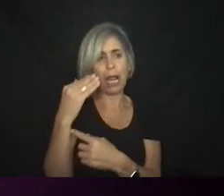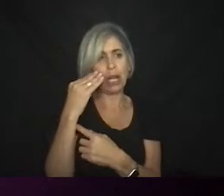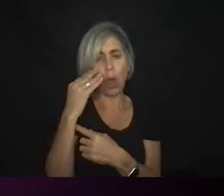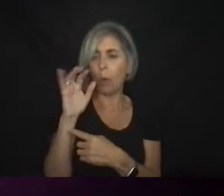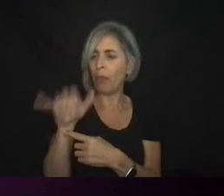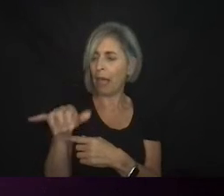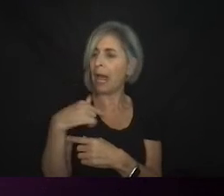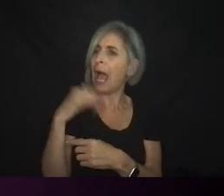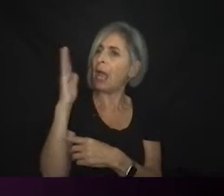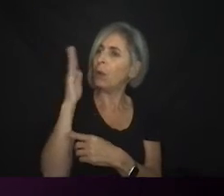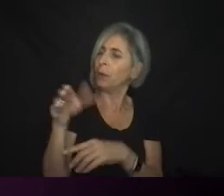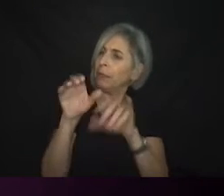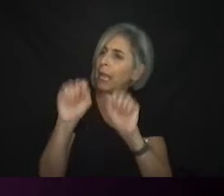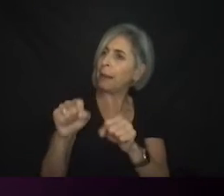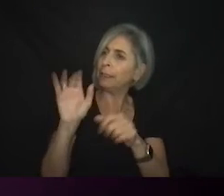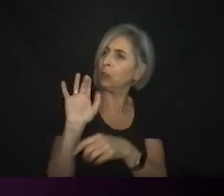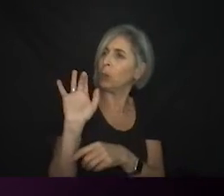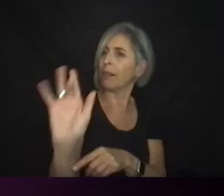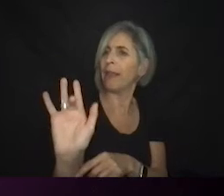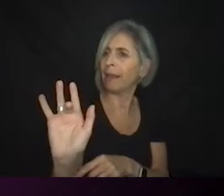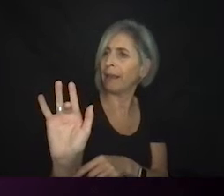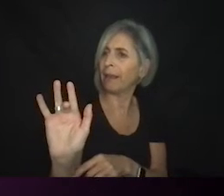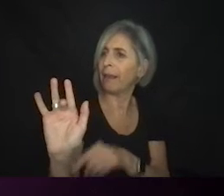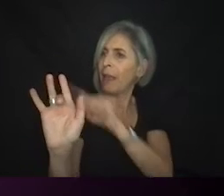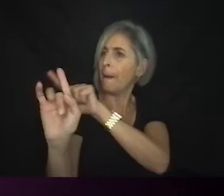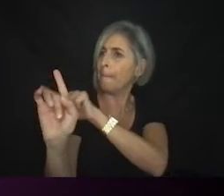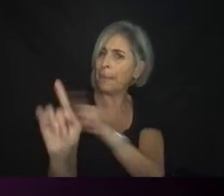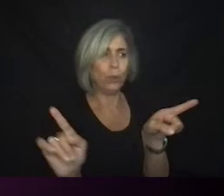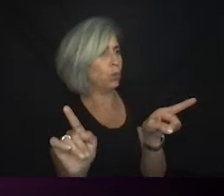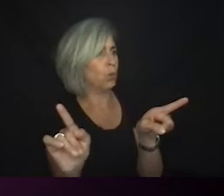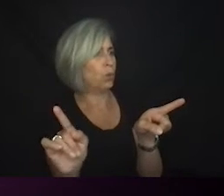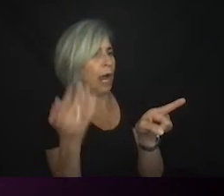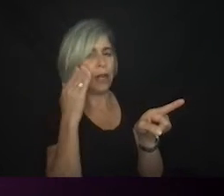that I will be able to click this, and I know